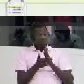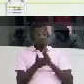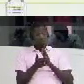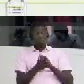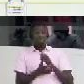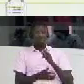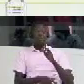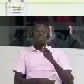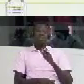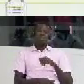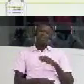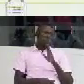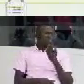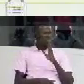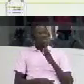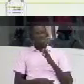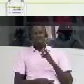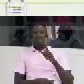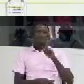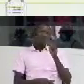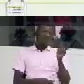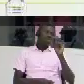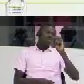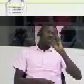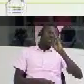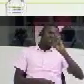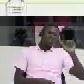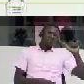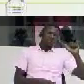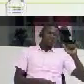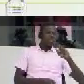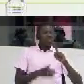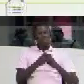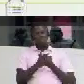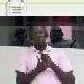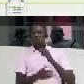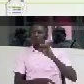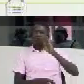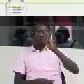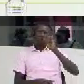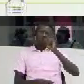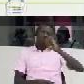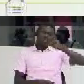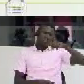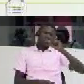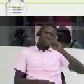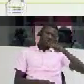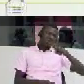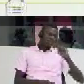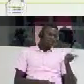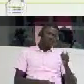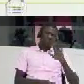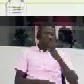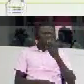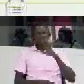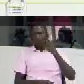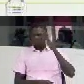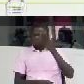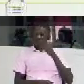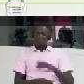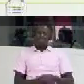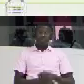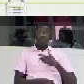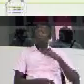Jiba name. o Bojang. I cannot recall. Solo Jiba. I know the name is Solo, but I'm not sure now whether it's Jiba or